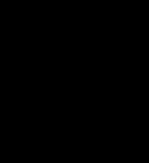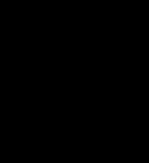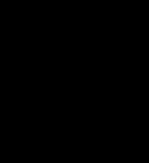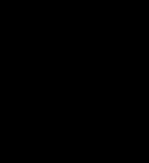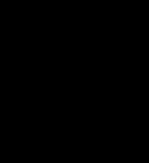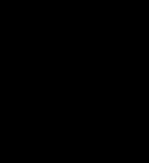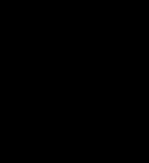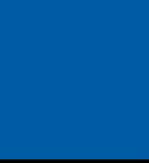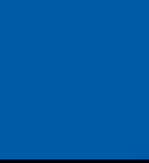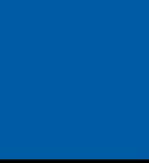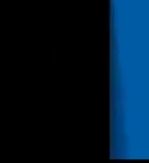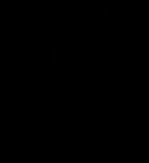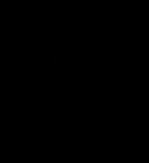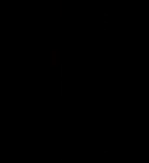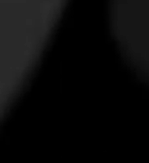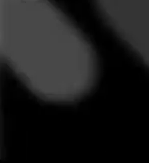National Educator.